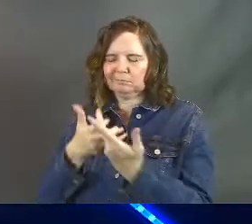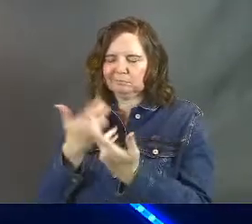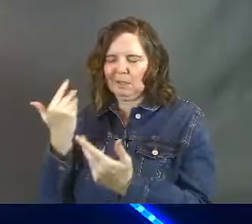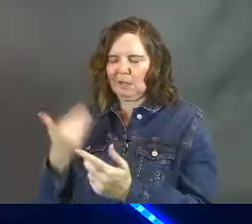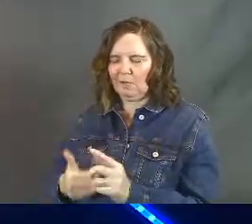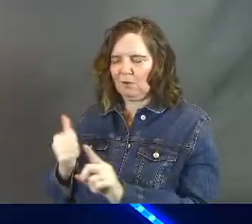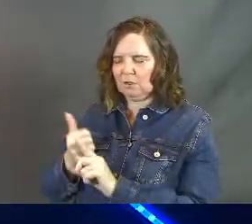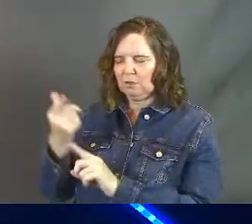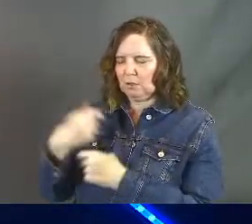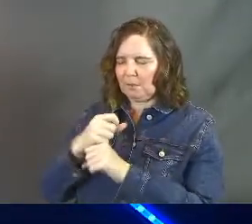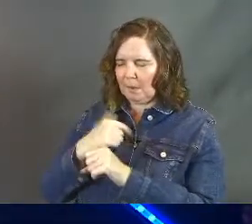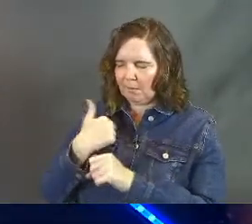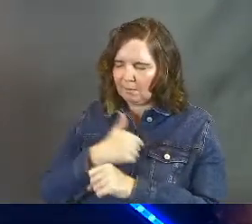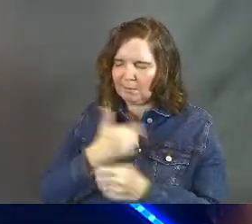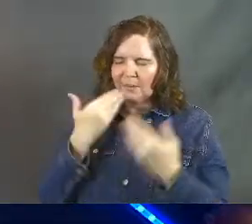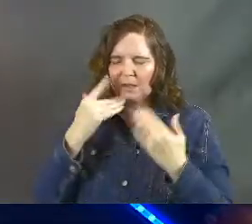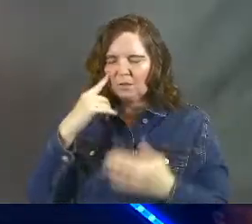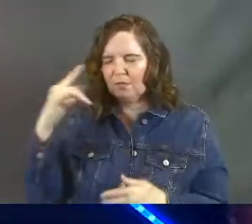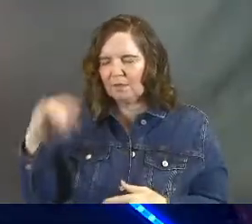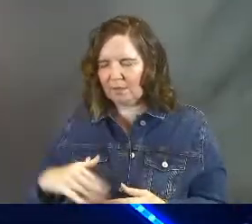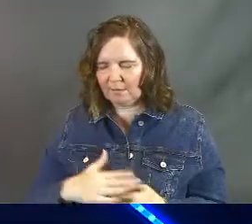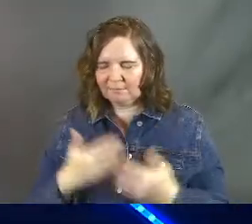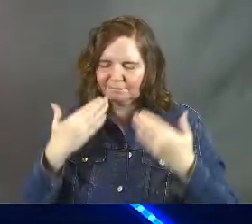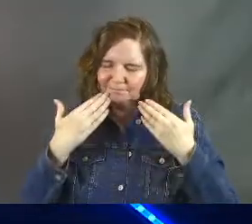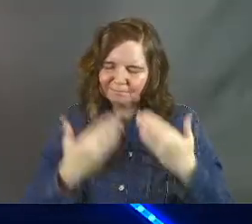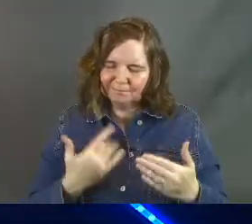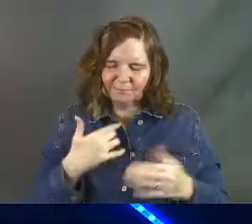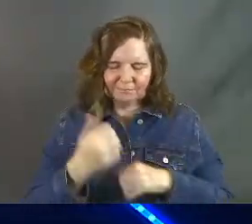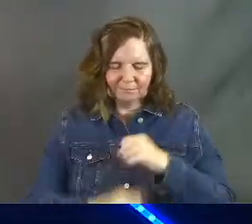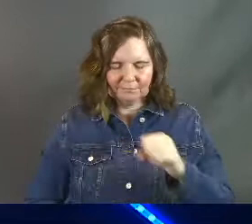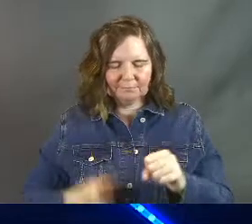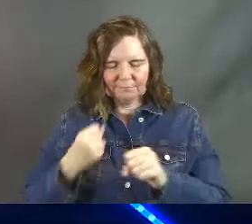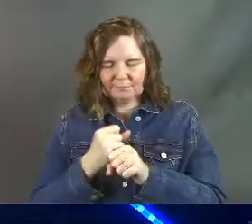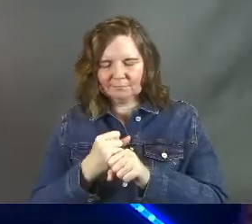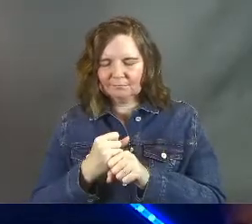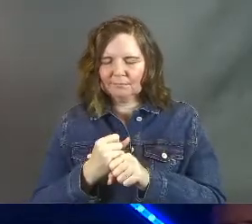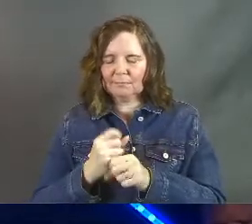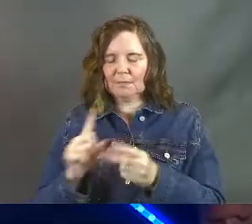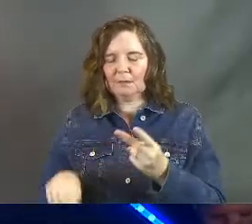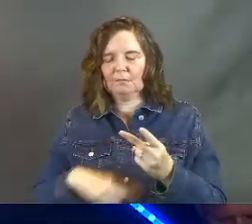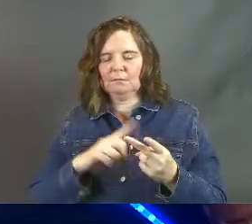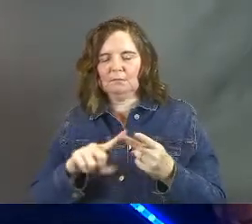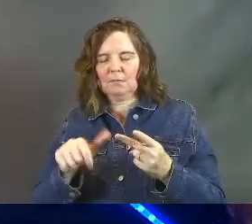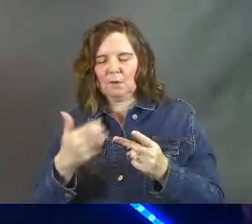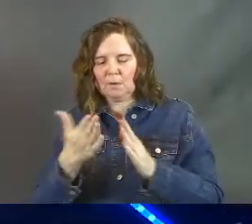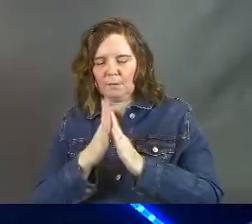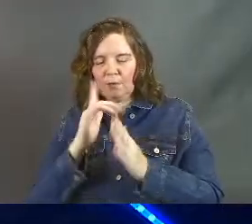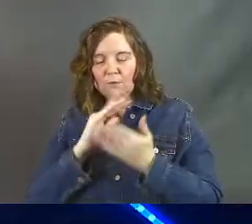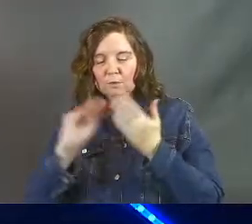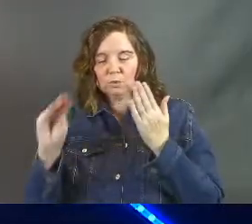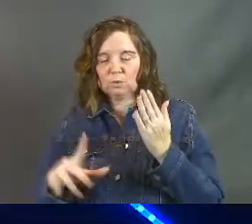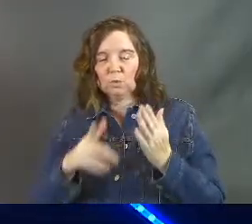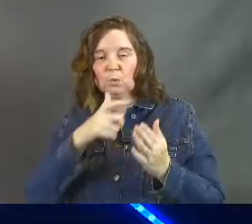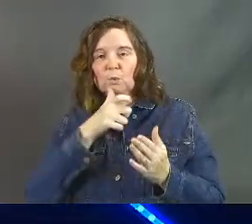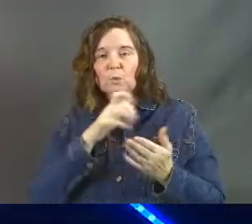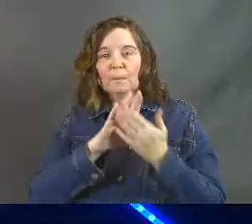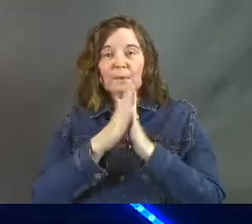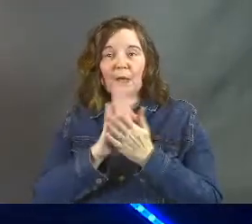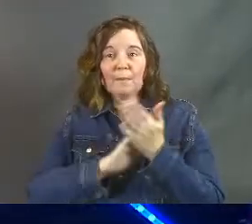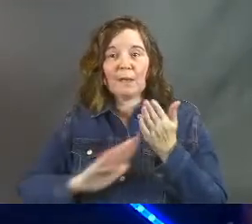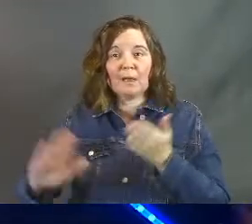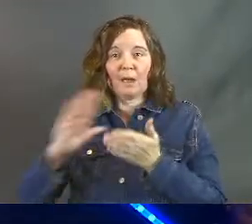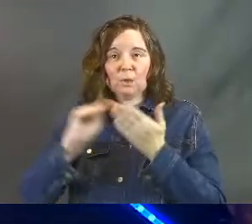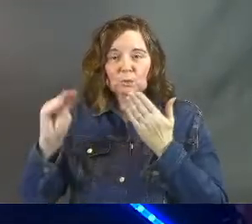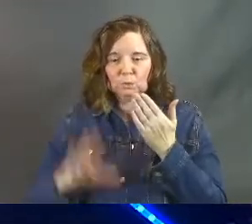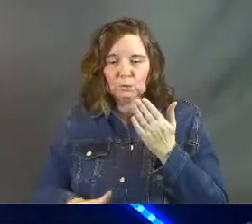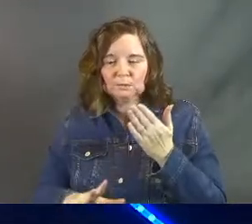You've created us to be, Jesus. We thank You for that. We thank You for this year. God, somebody else is praying for students who are becoming college